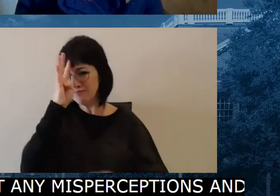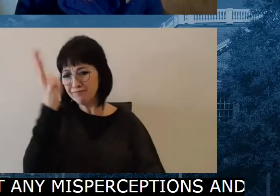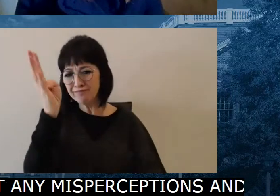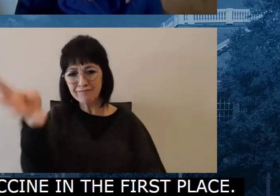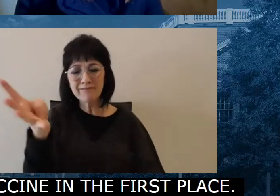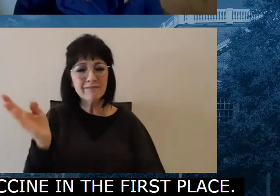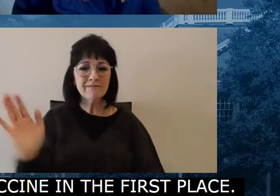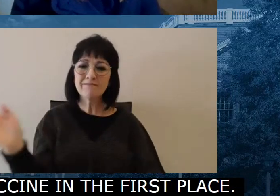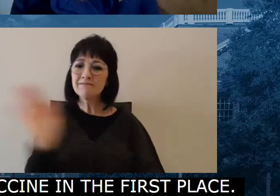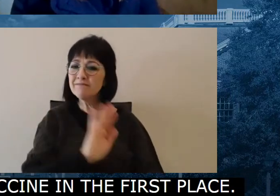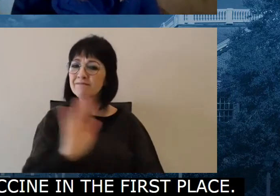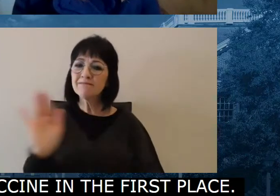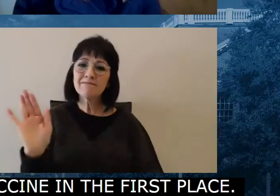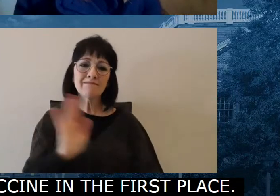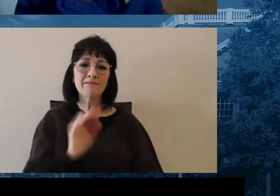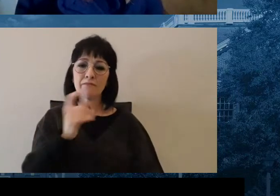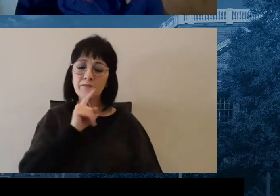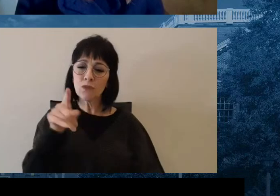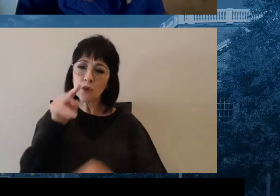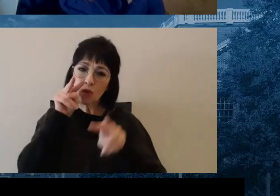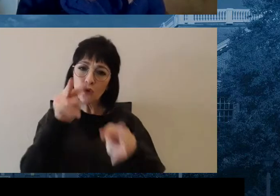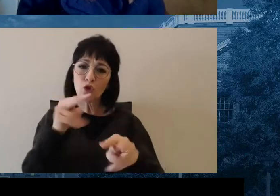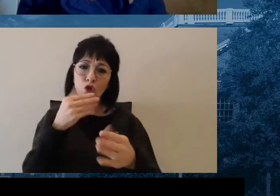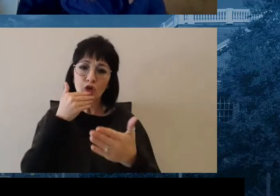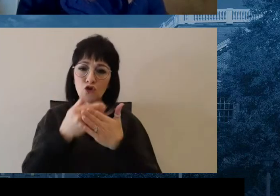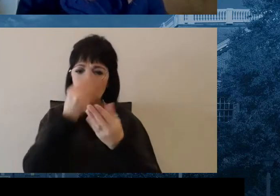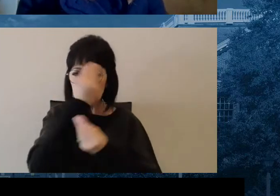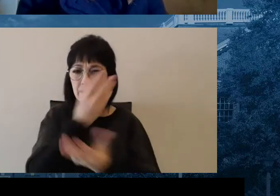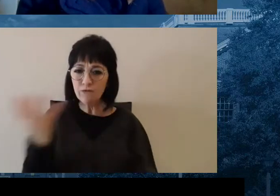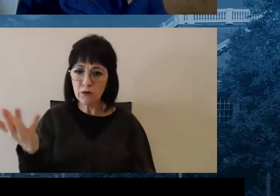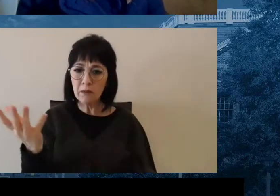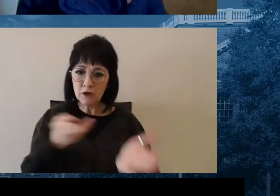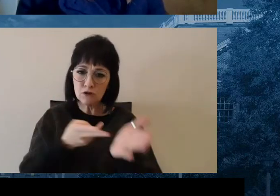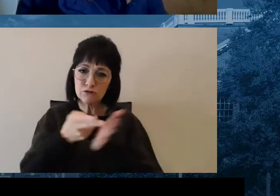Next, we have Sean Green from WDEL.